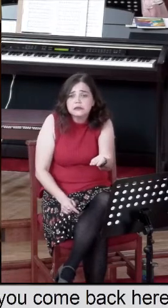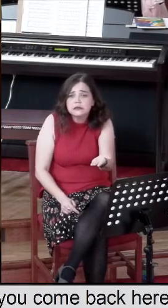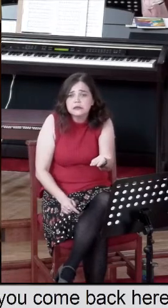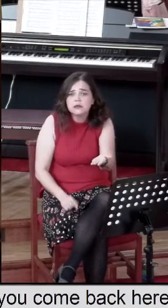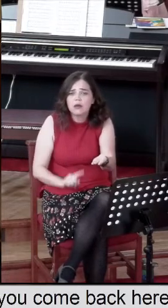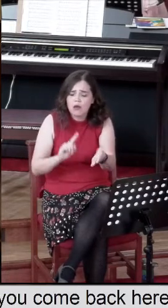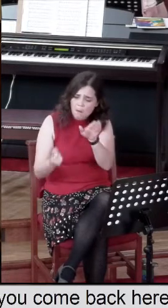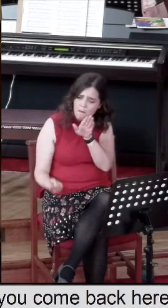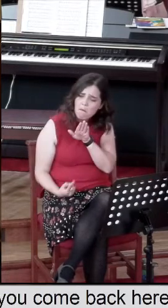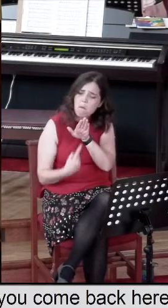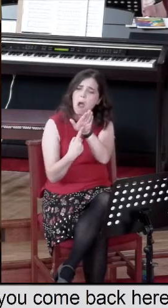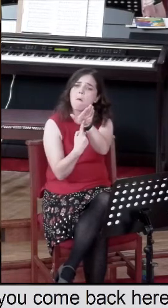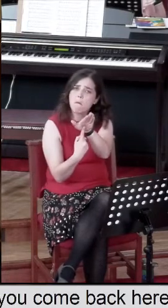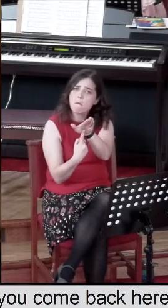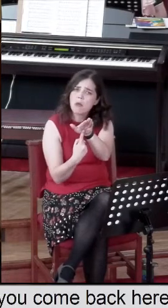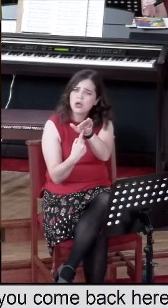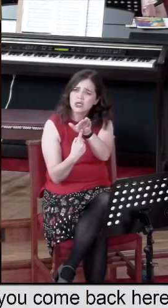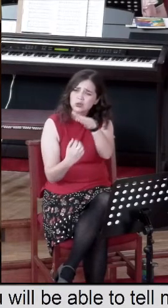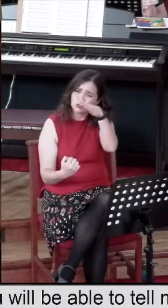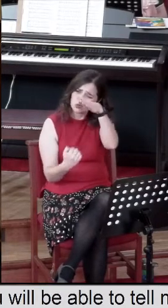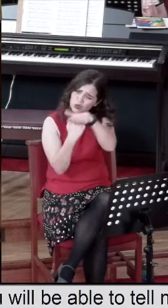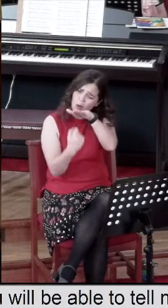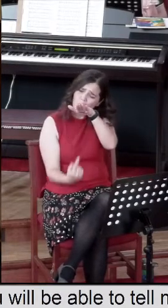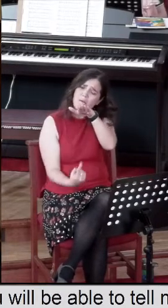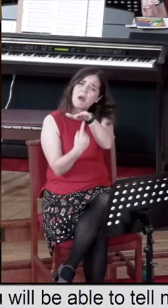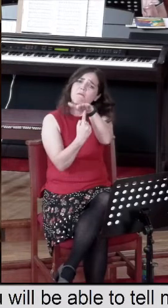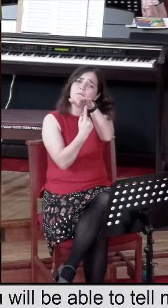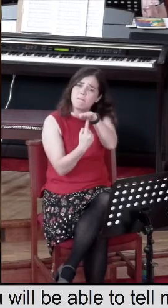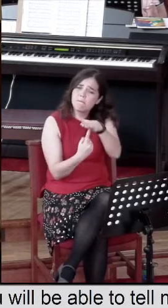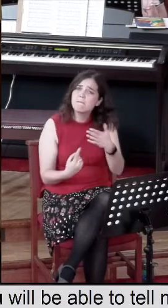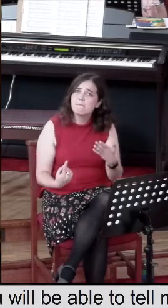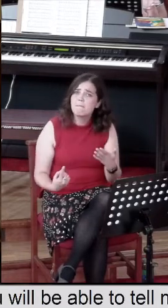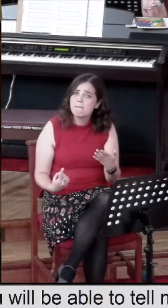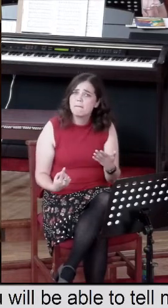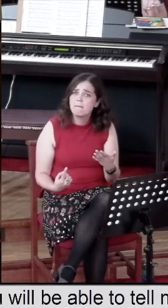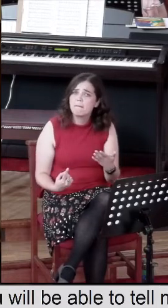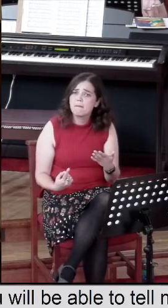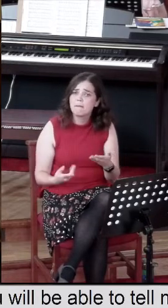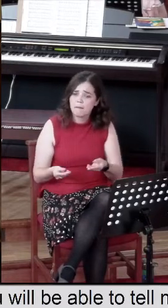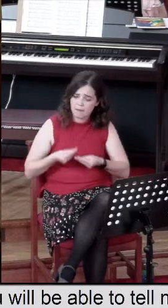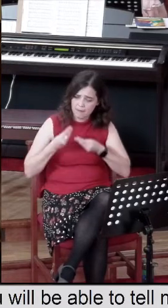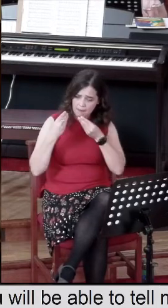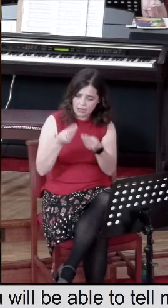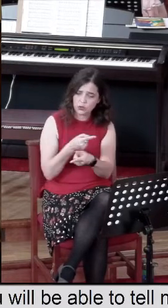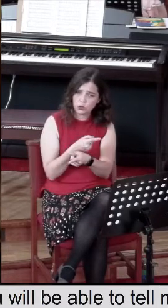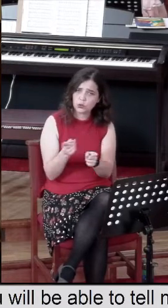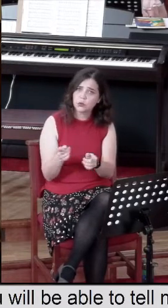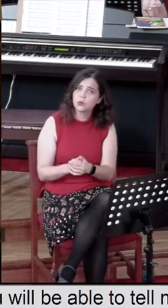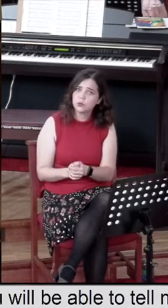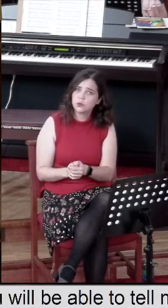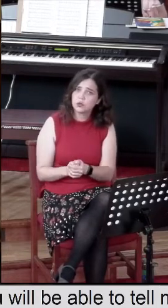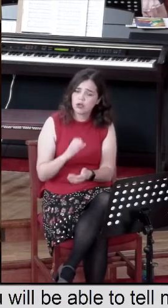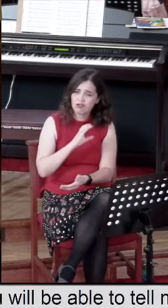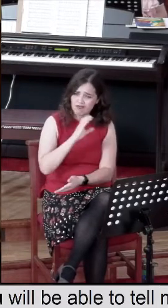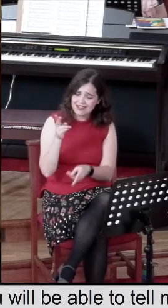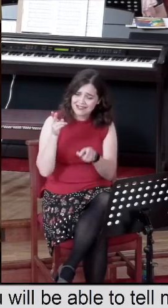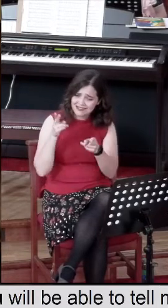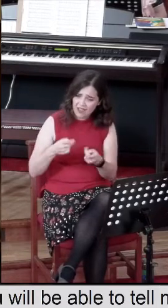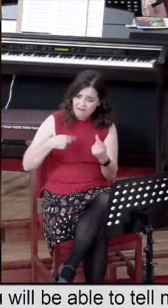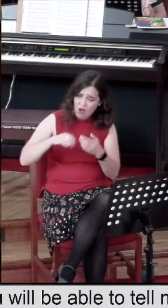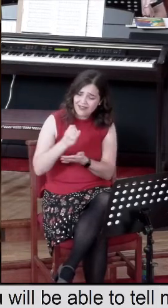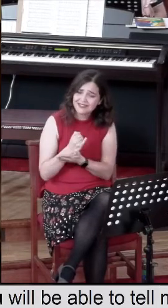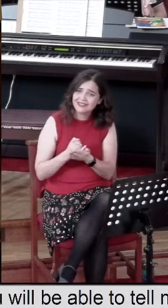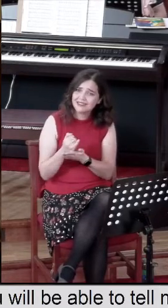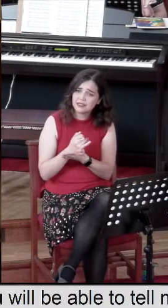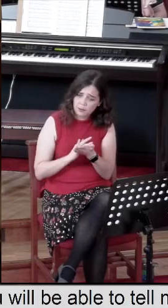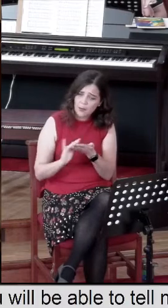first importance, more important than anything else in the world, I passed this on to you. Christ died for our sins